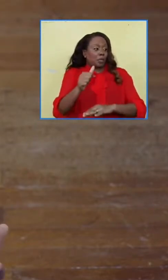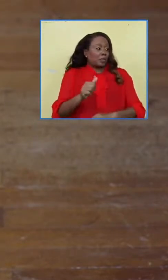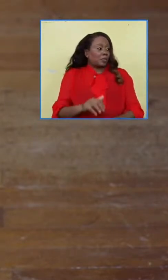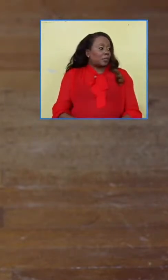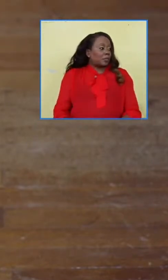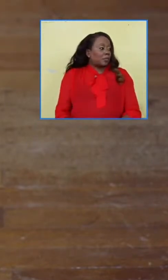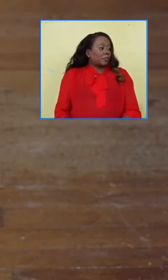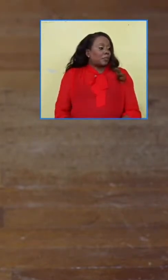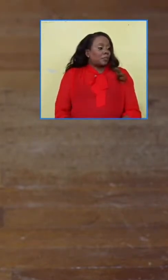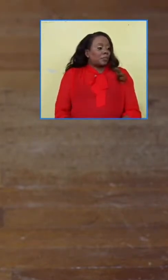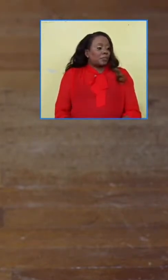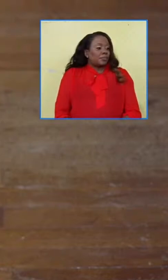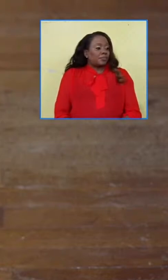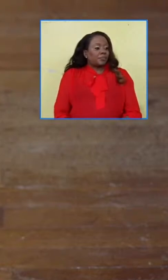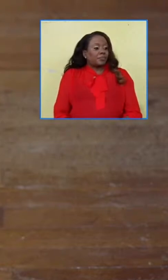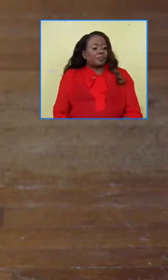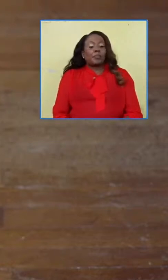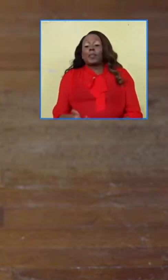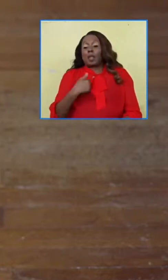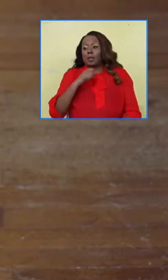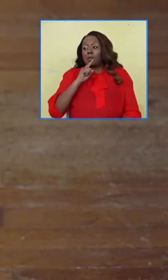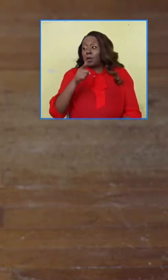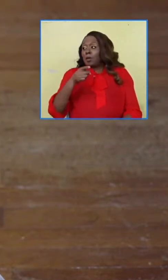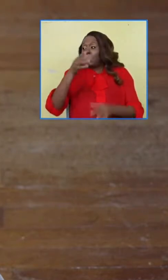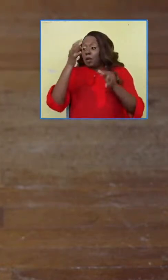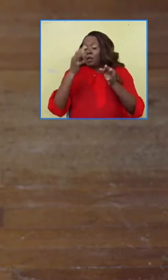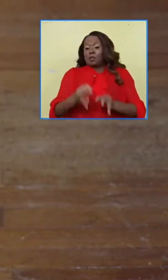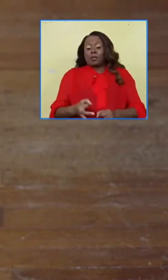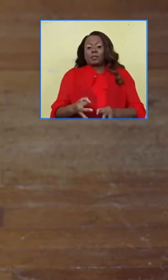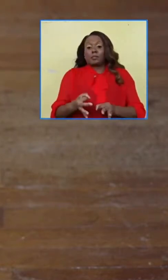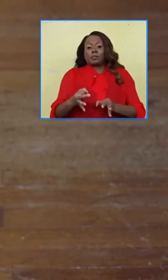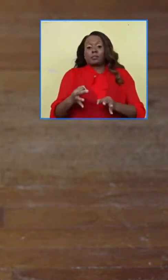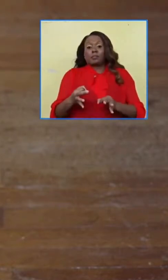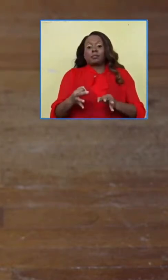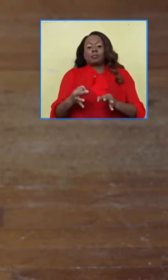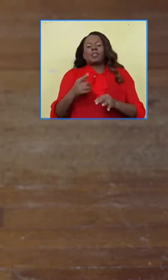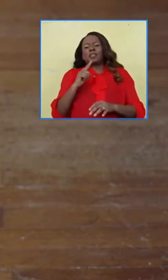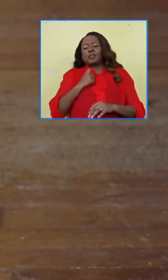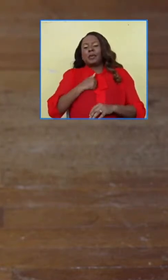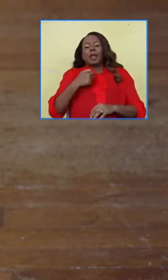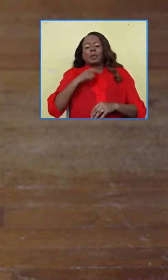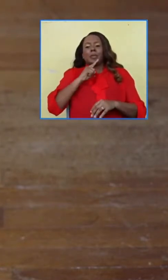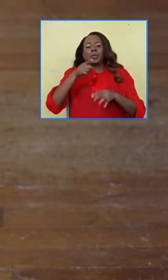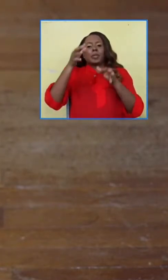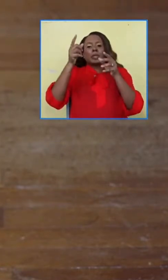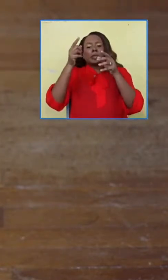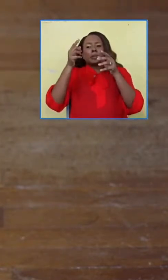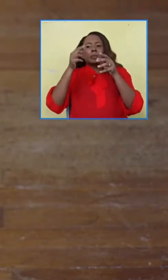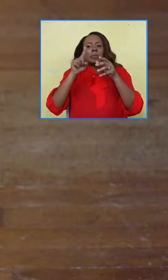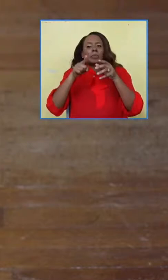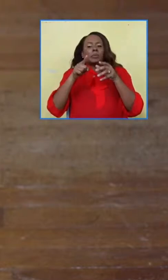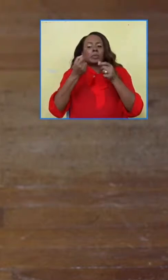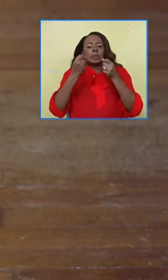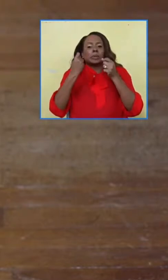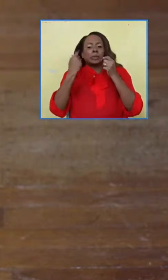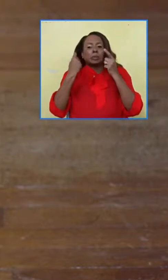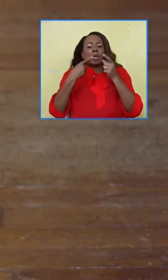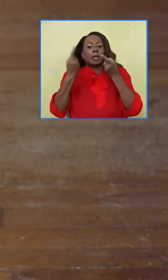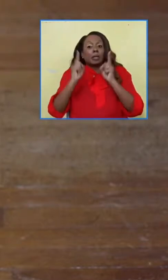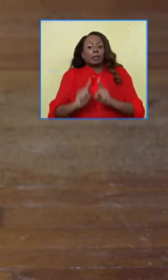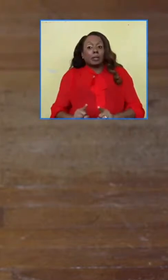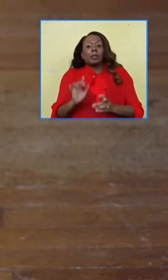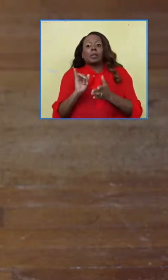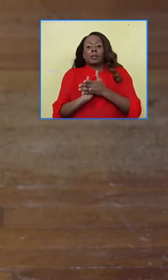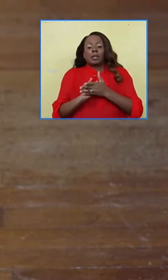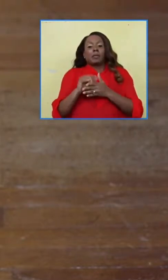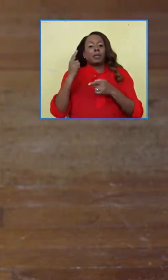So I'm sure you'll agree with me, based on what we just saw, what I just said, that the fund currently is not sustainable at the current contribution rates and